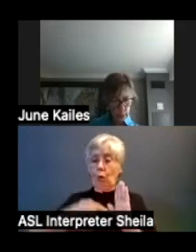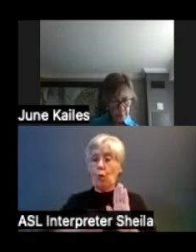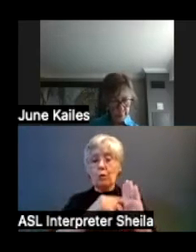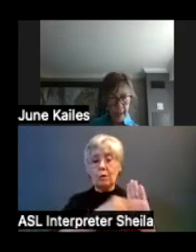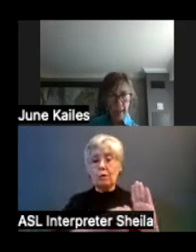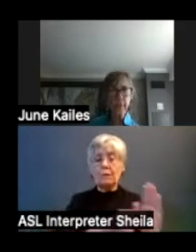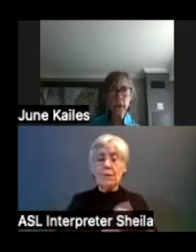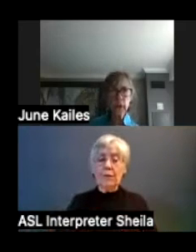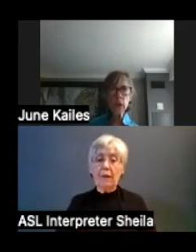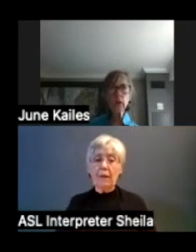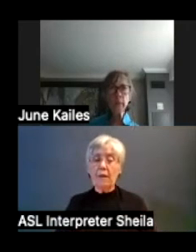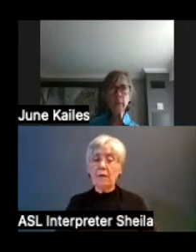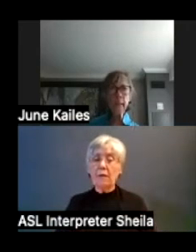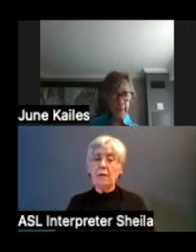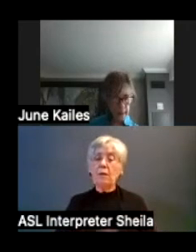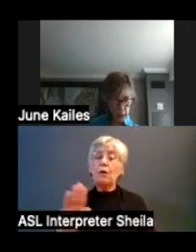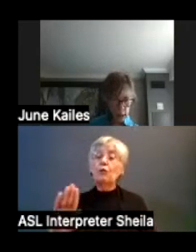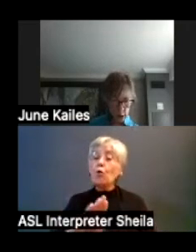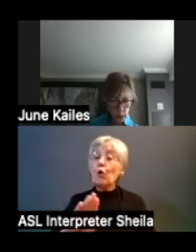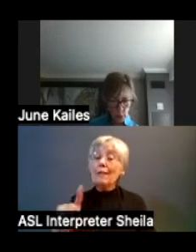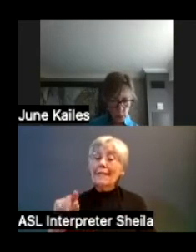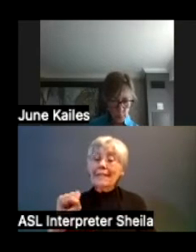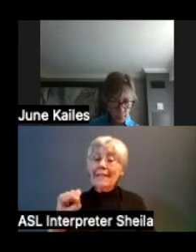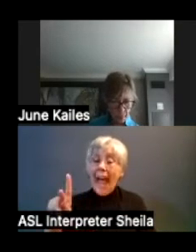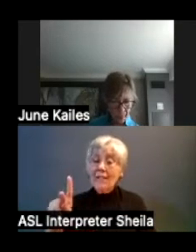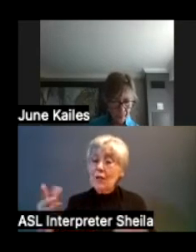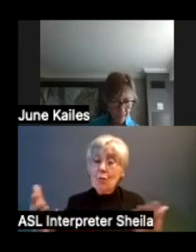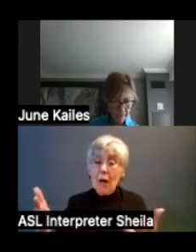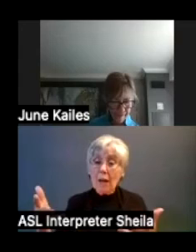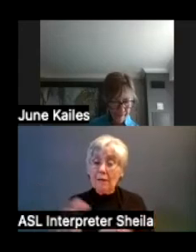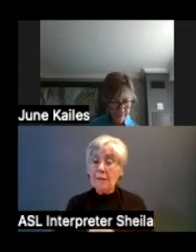So your task should be really to,